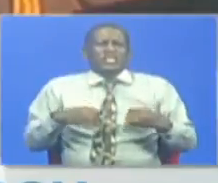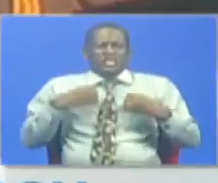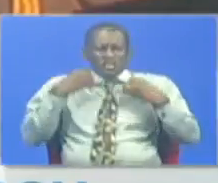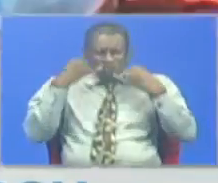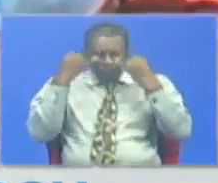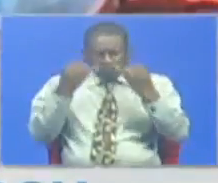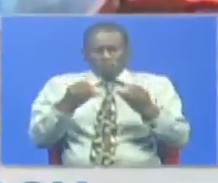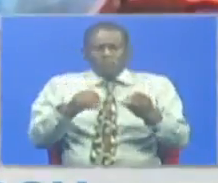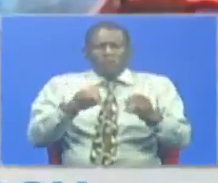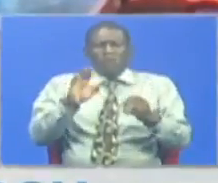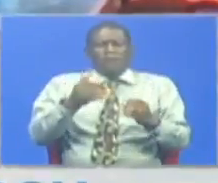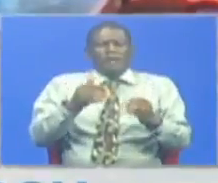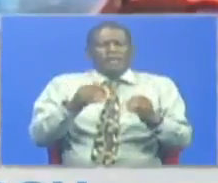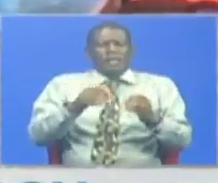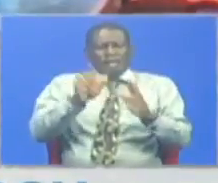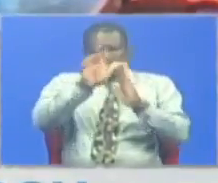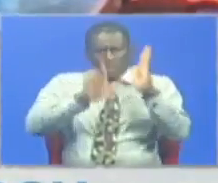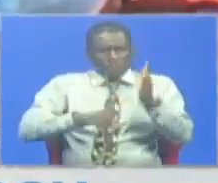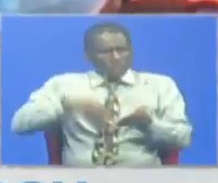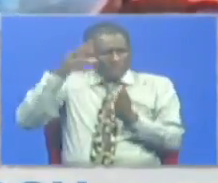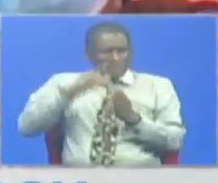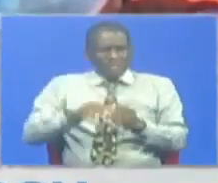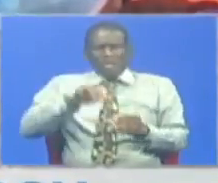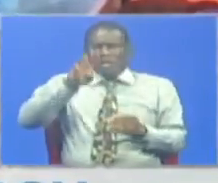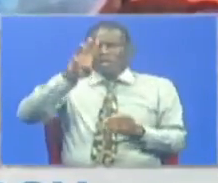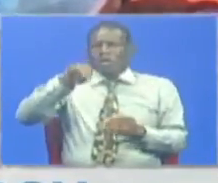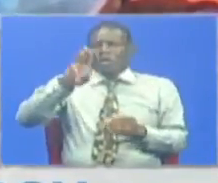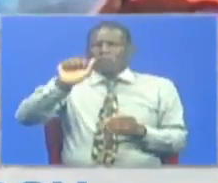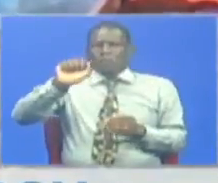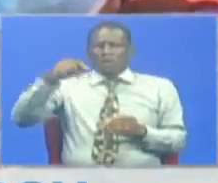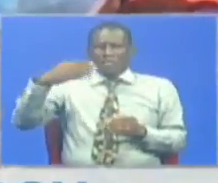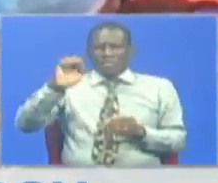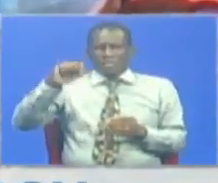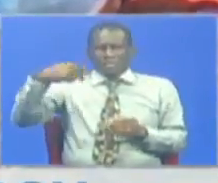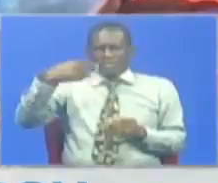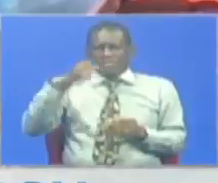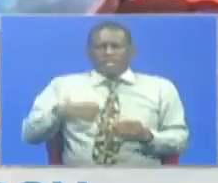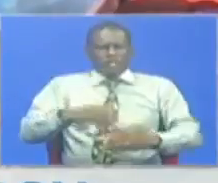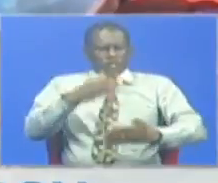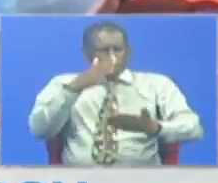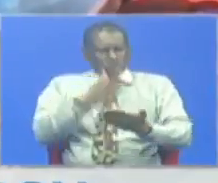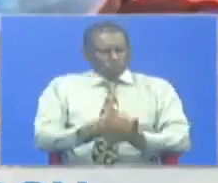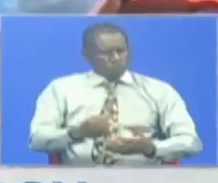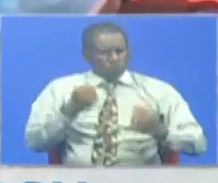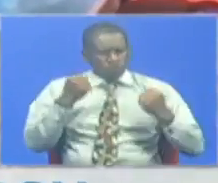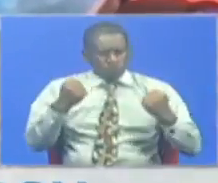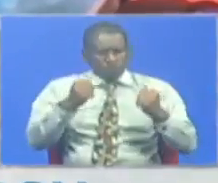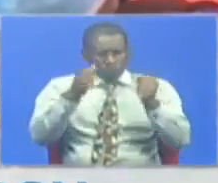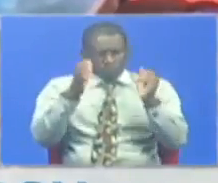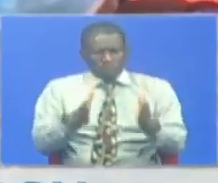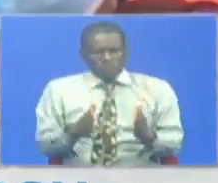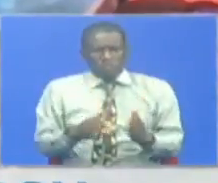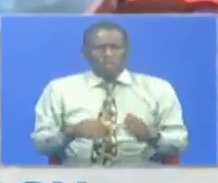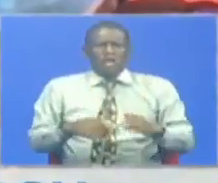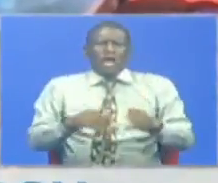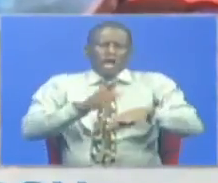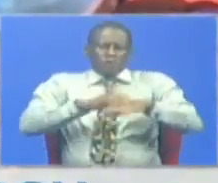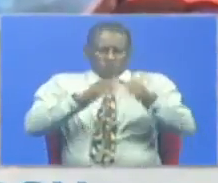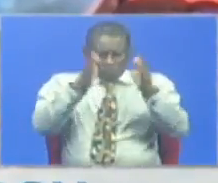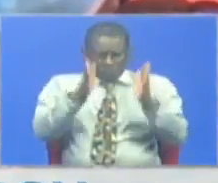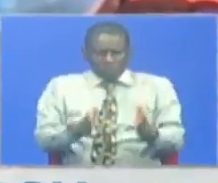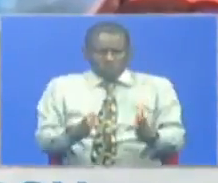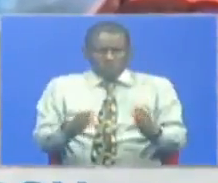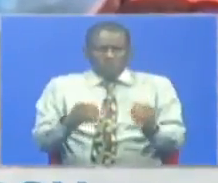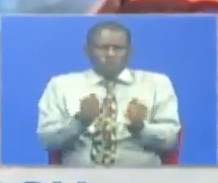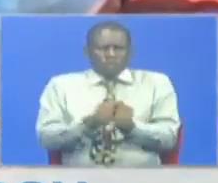lessons learned. Mwathethe is a true gentle giant, a calm, purposeful person that even in the midst